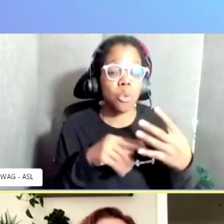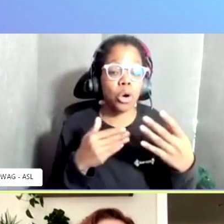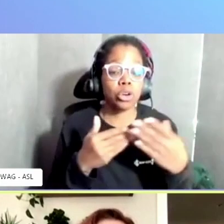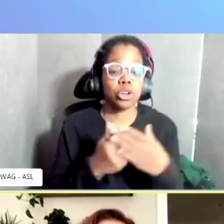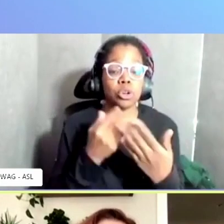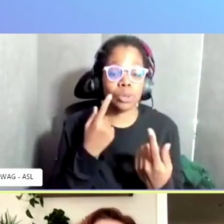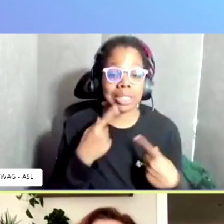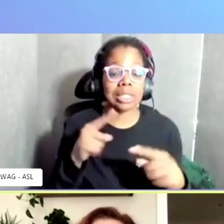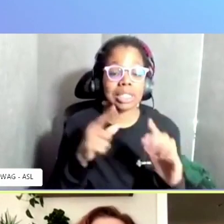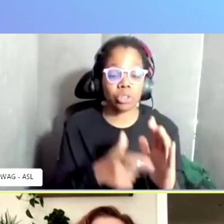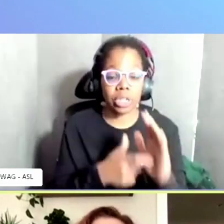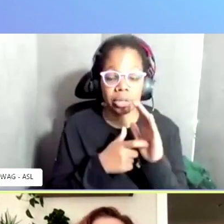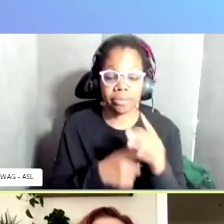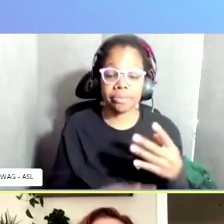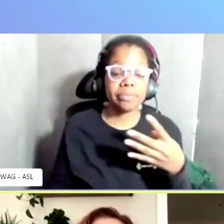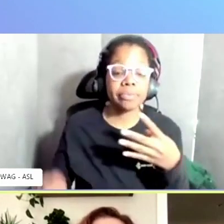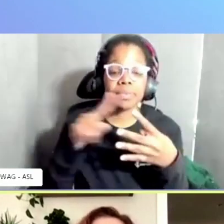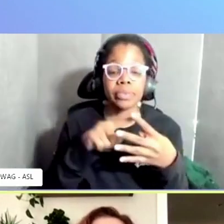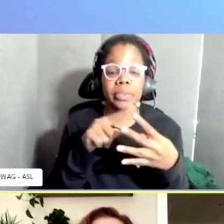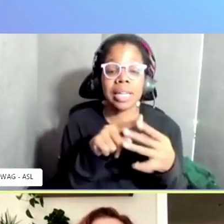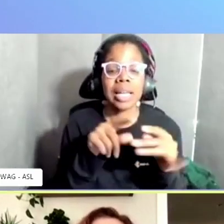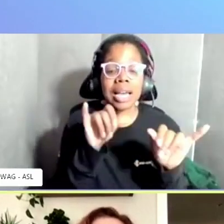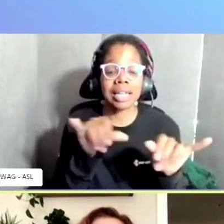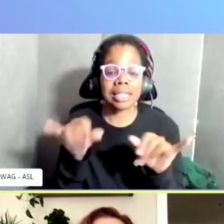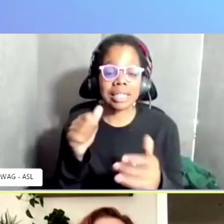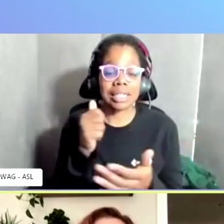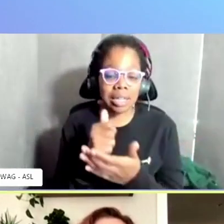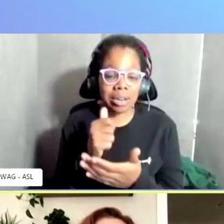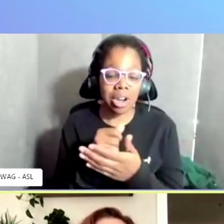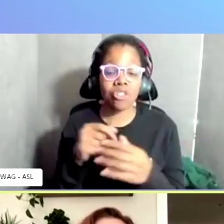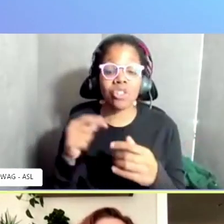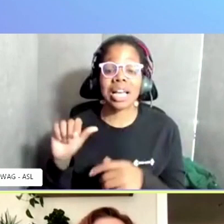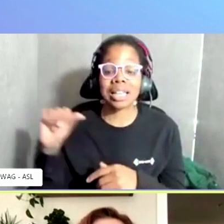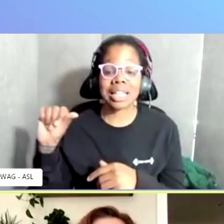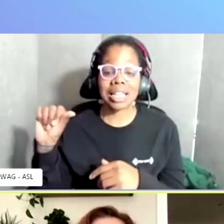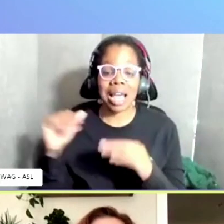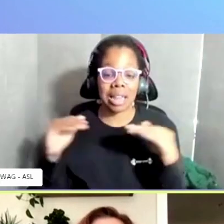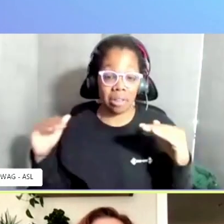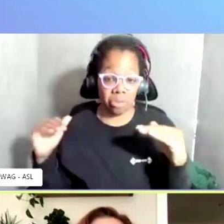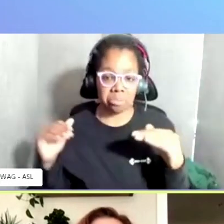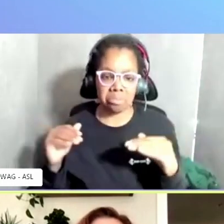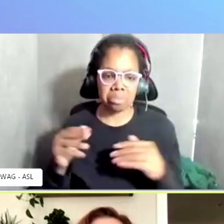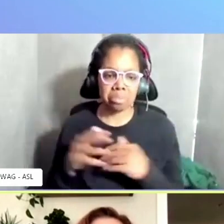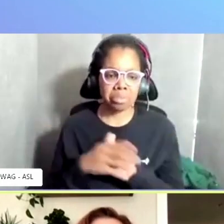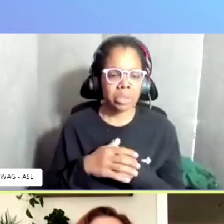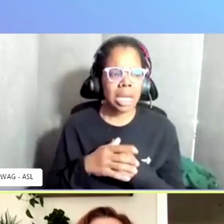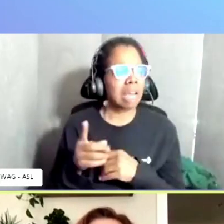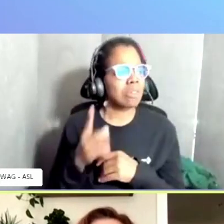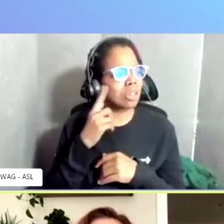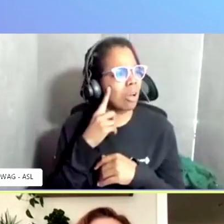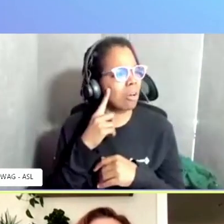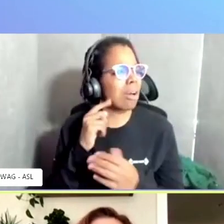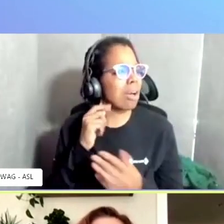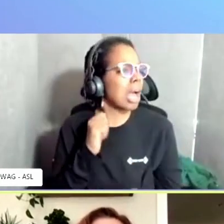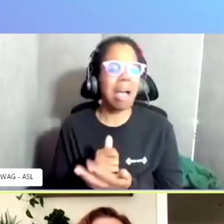criterion. First up, we have consistent help at the single A level. Have you ever found yourself saying,